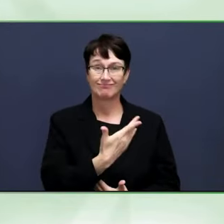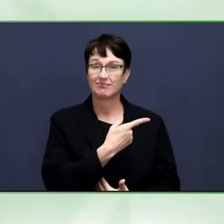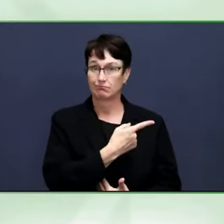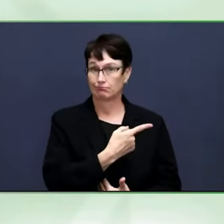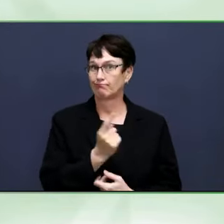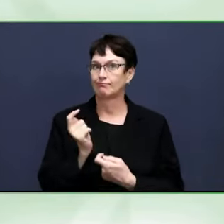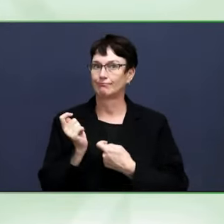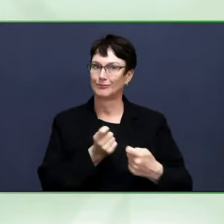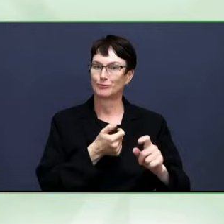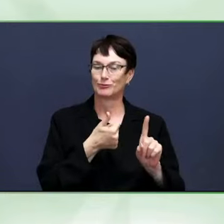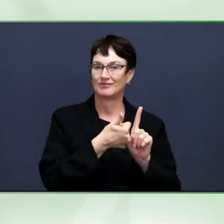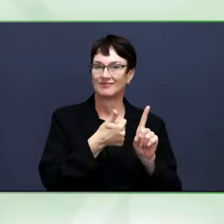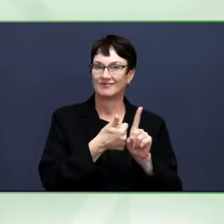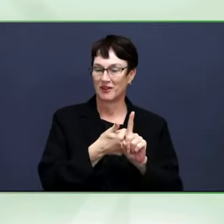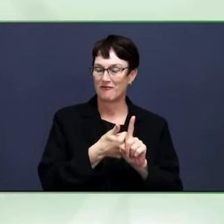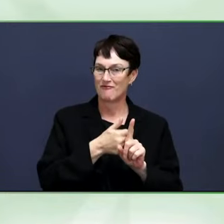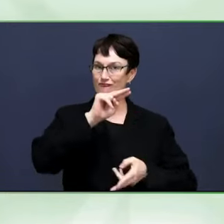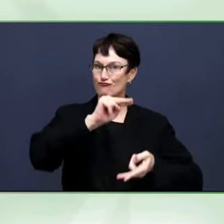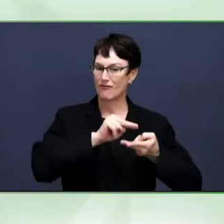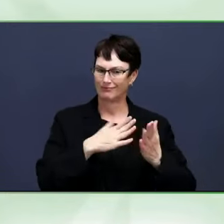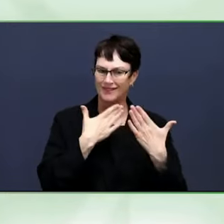I am very pleased